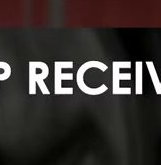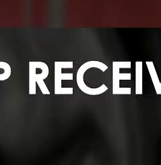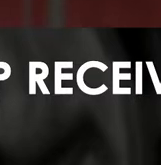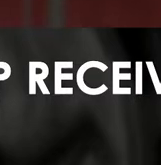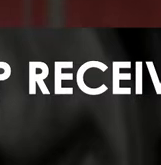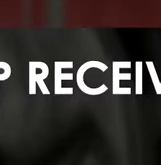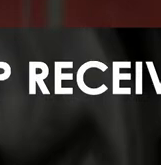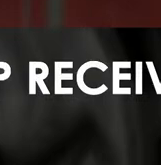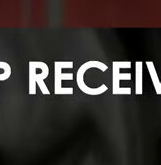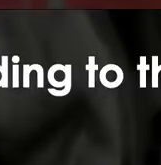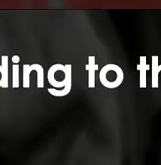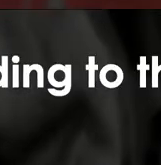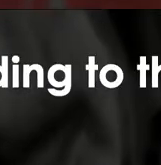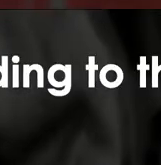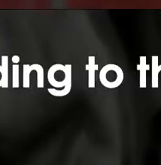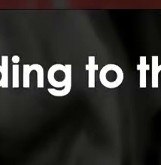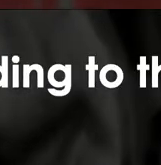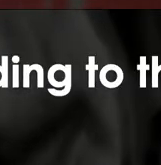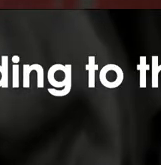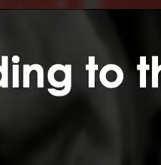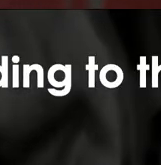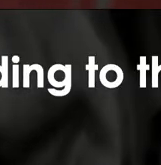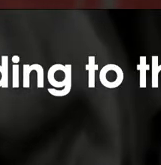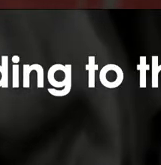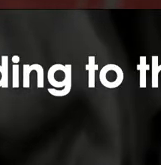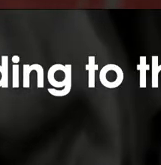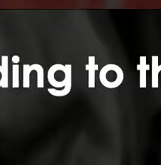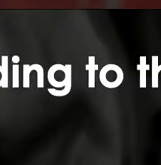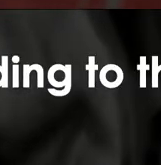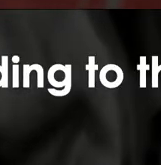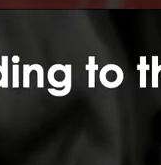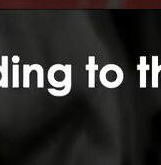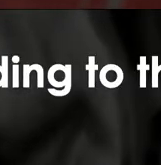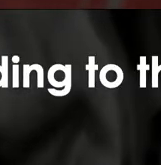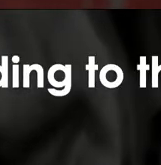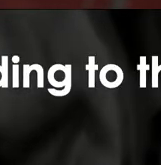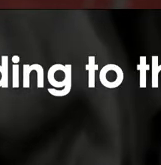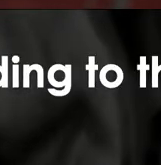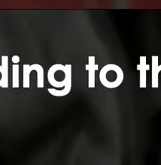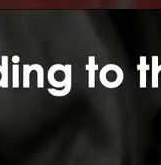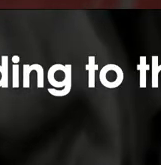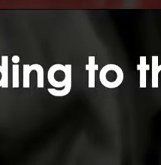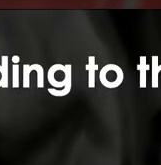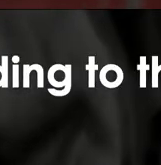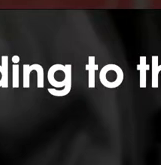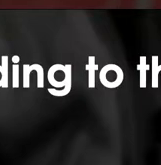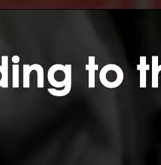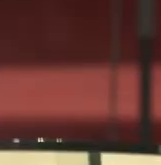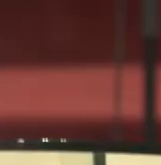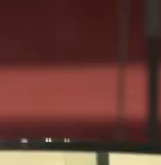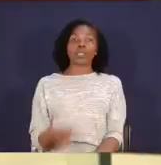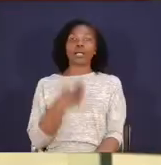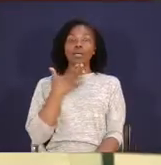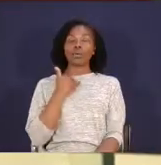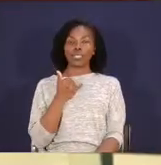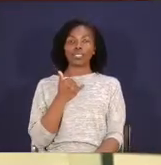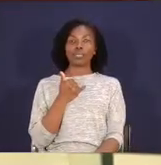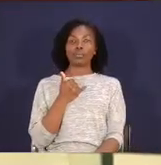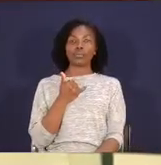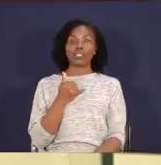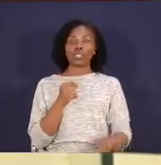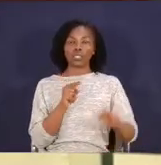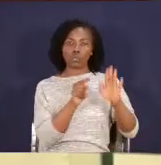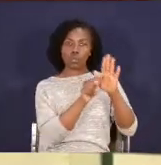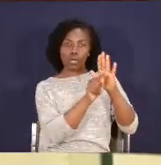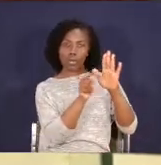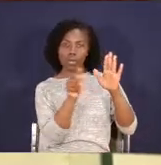mine. Philippians 4:19. According to your riches in glory by Christ Jesus. And so let me just